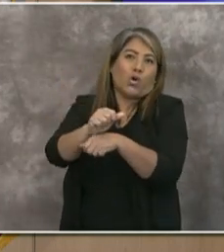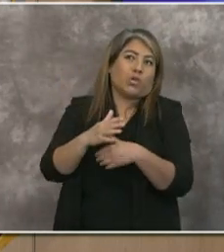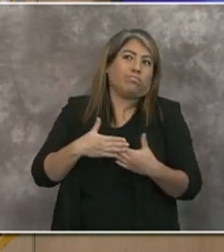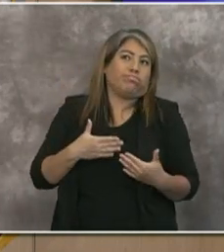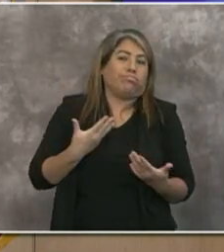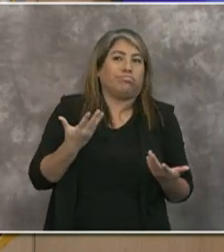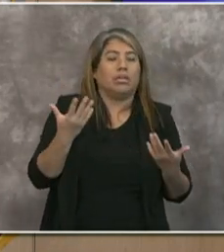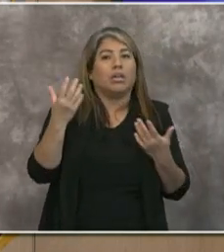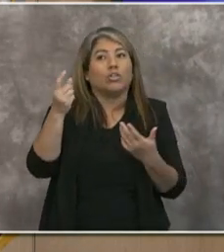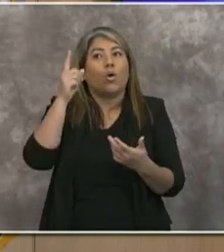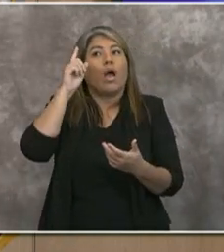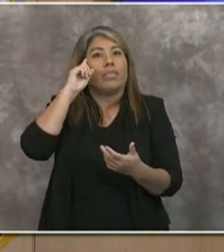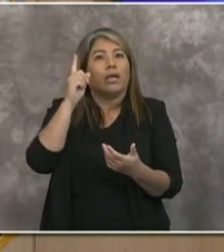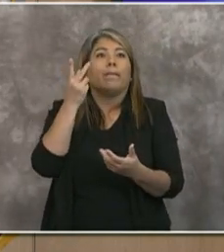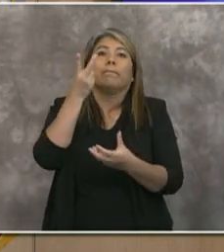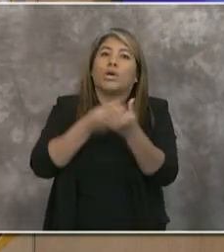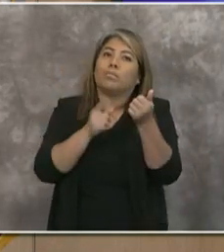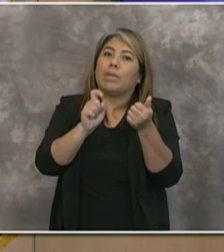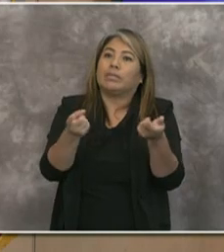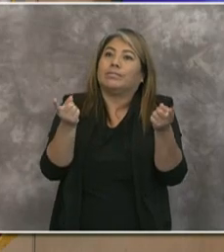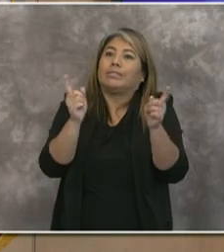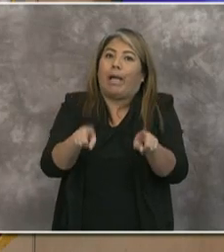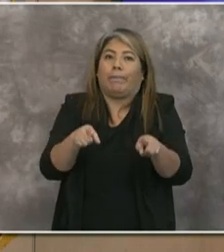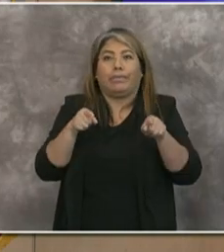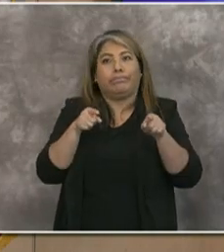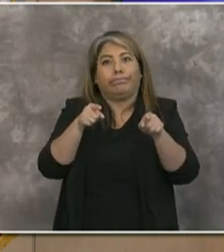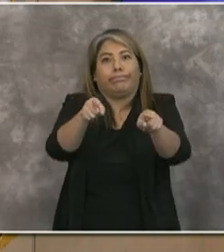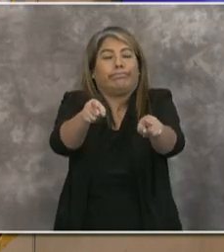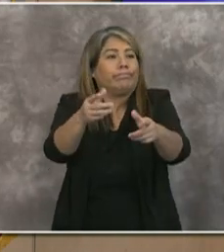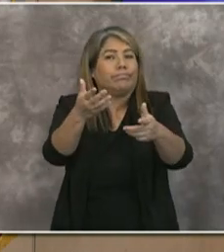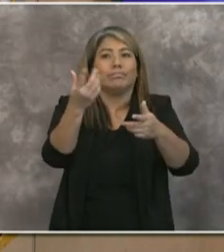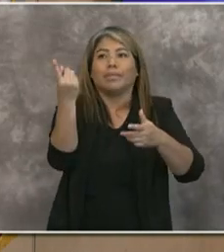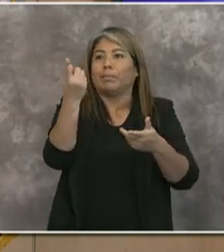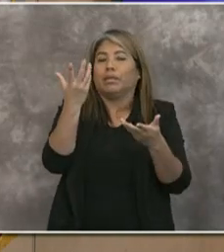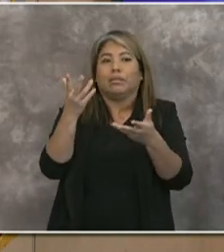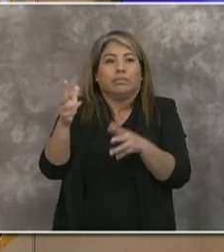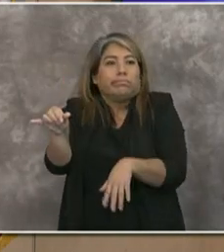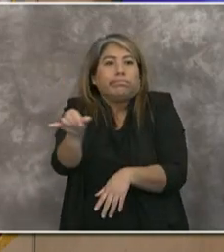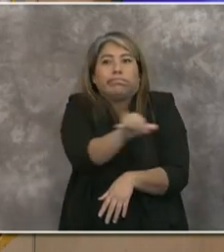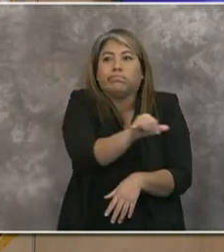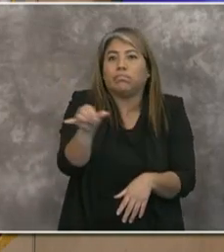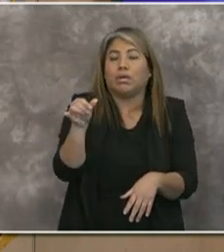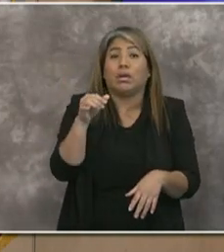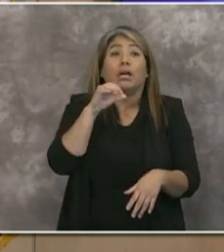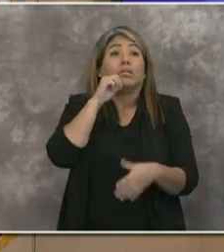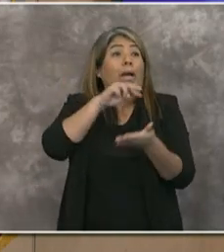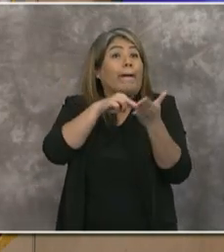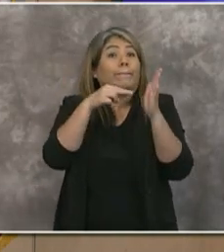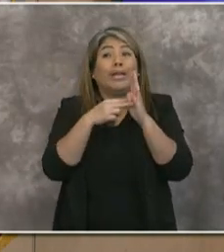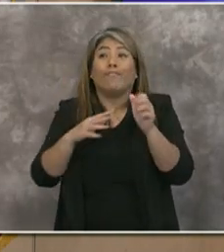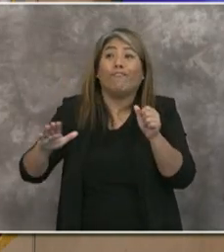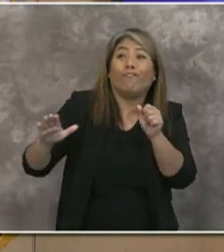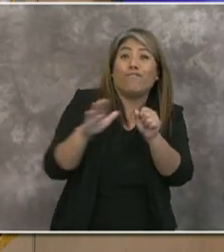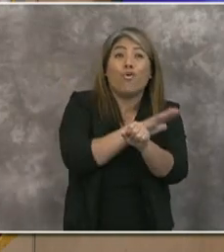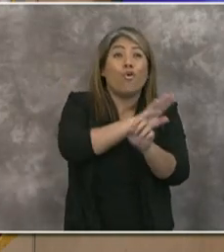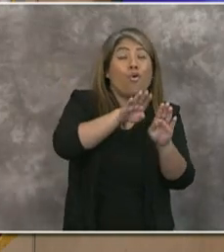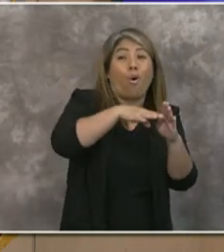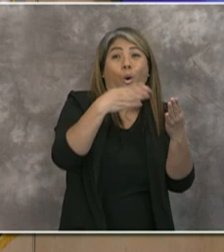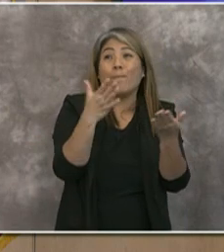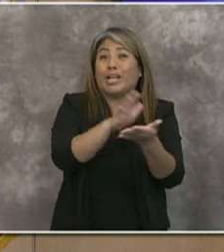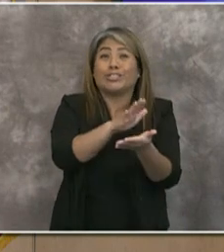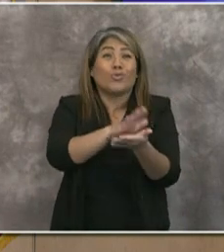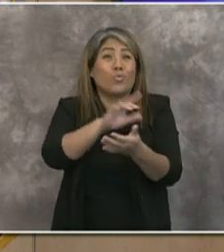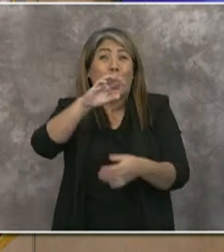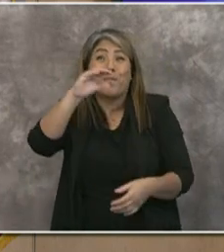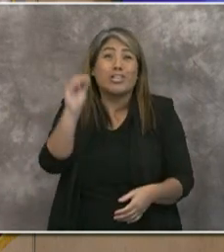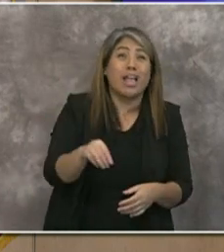do believe the two have to happen in some trajectory of similarity. It doesn't mean it has to be a full reopening of schools, but I